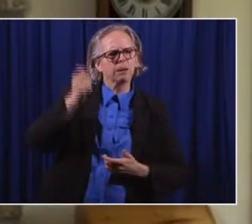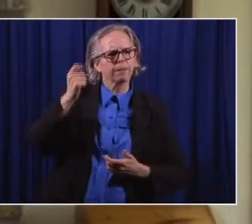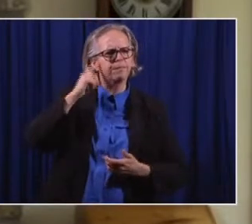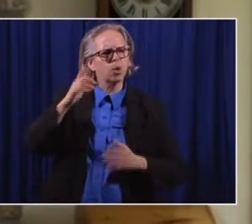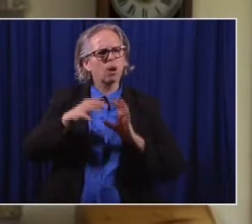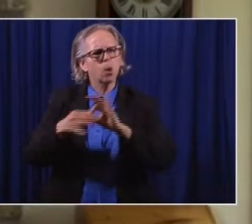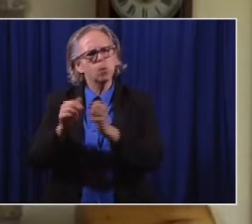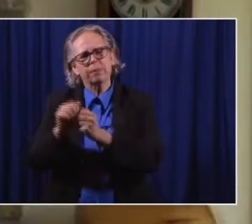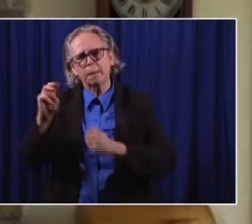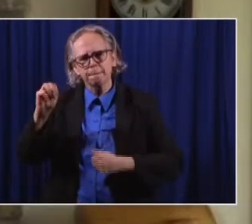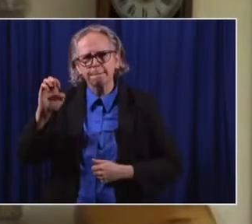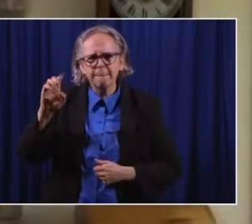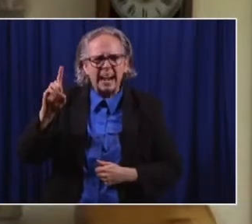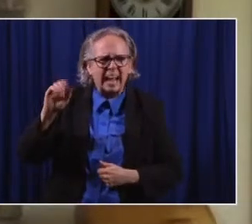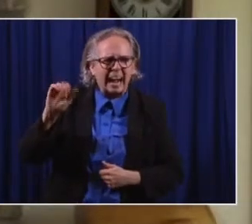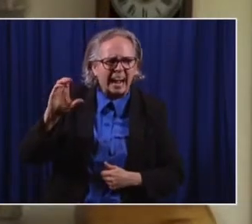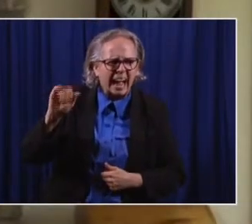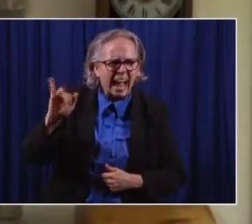Family Services.